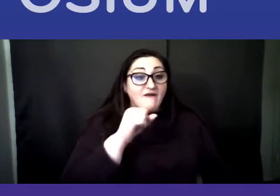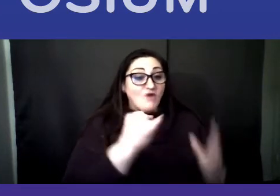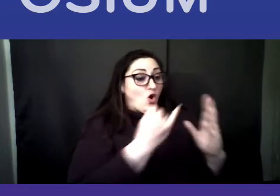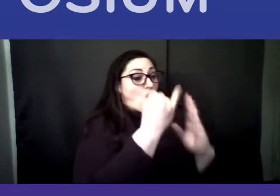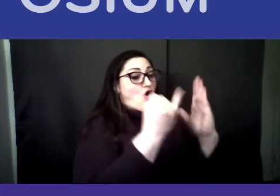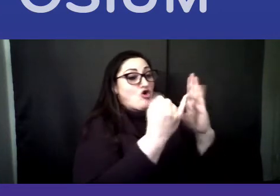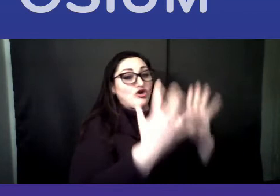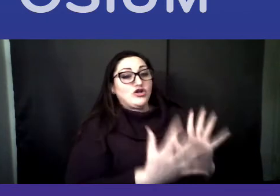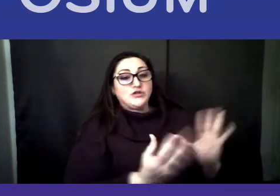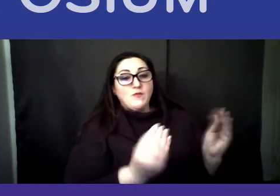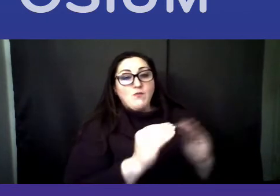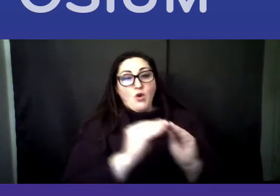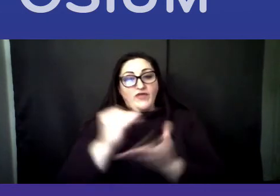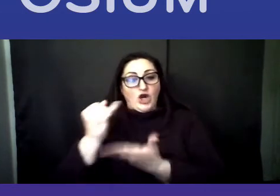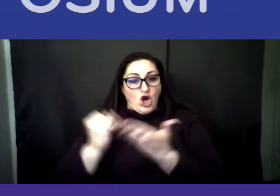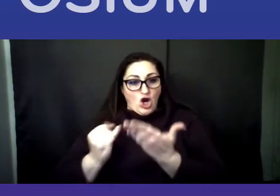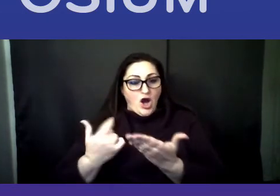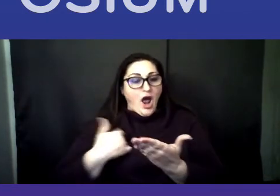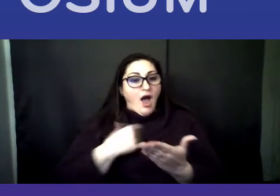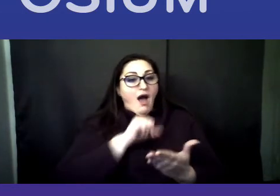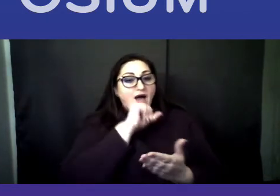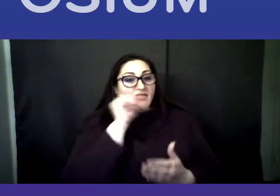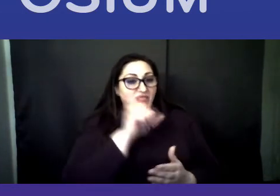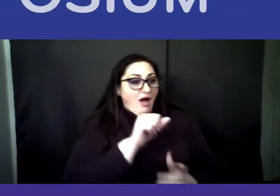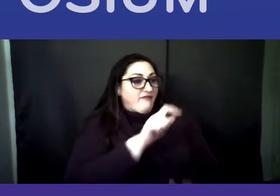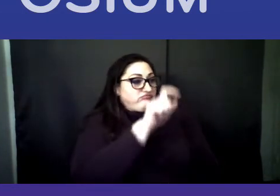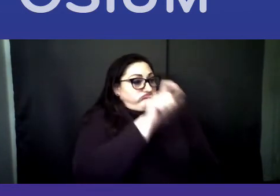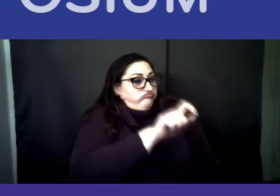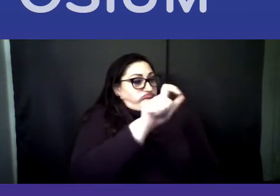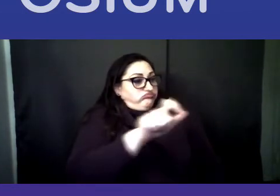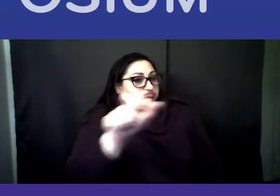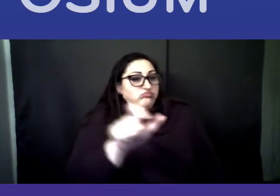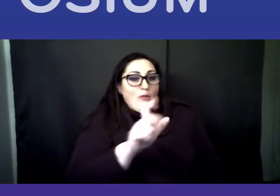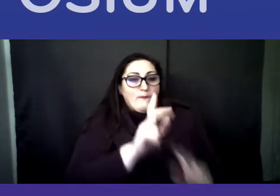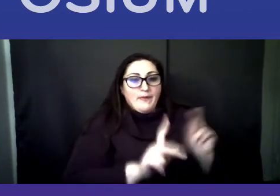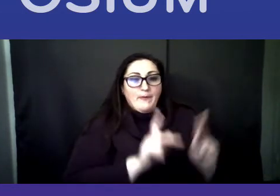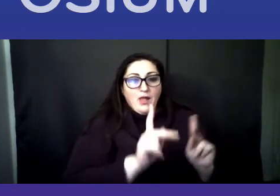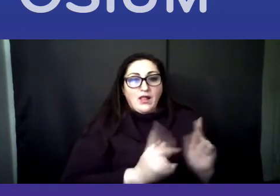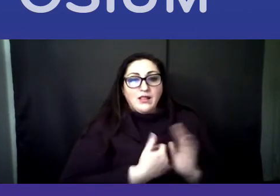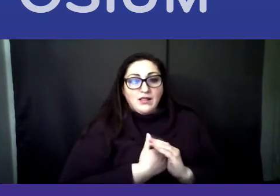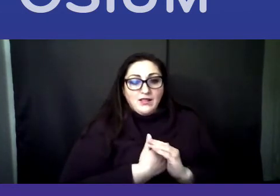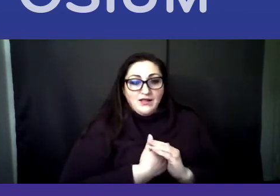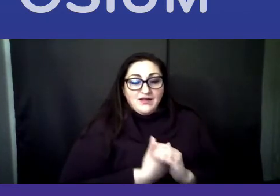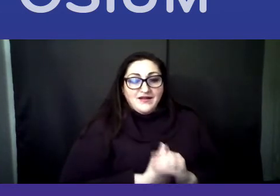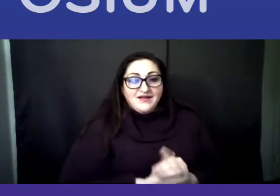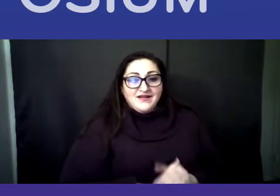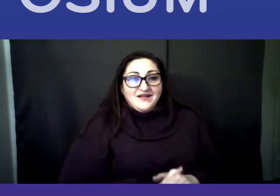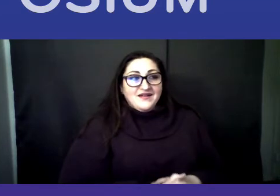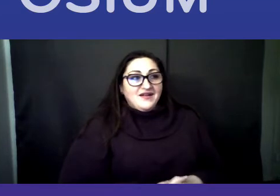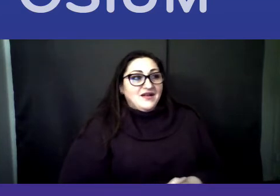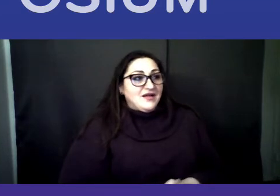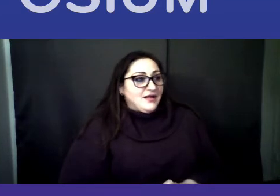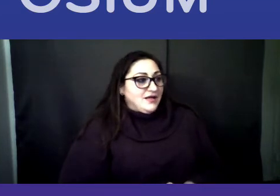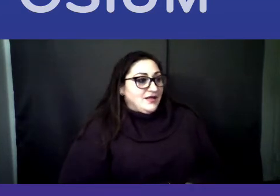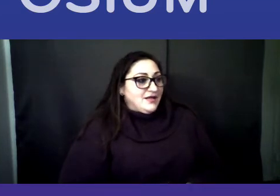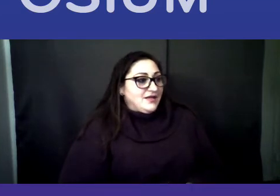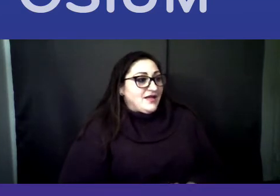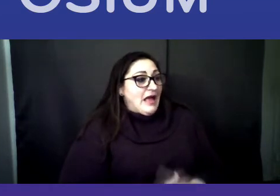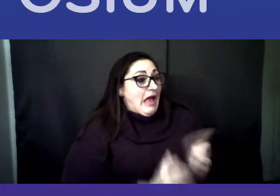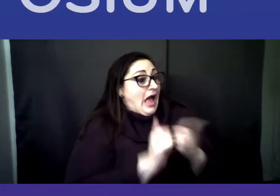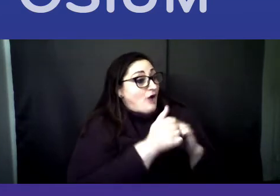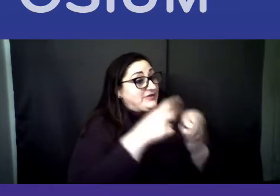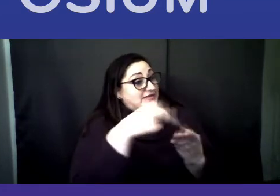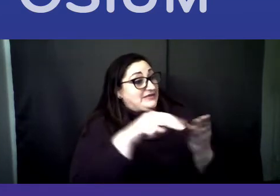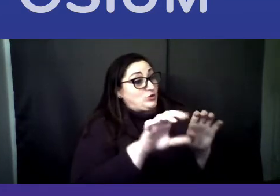I've loved individual people, and I've always been much more concerned and invested, how is this dancer doing,